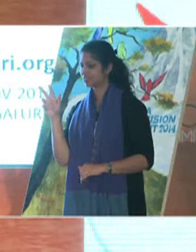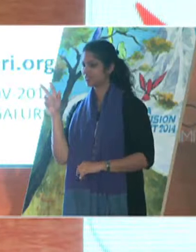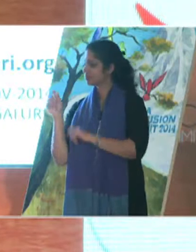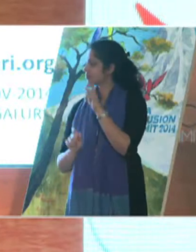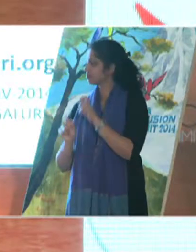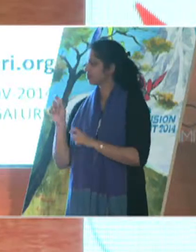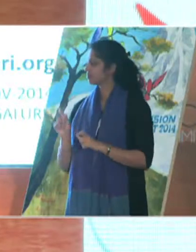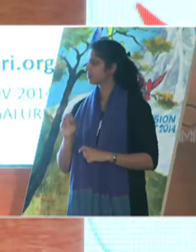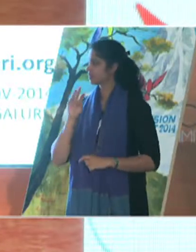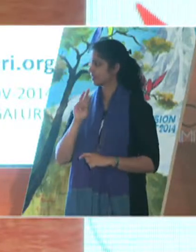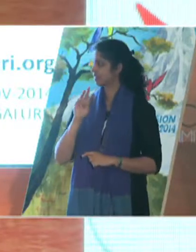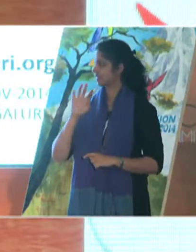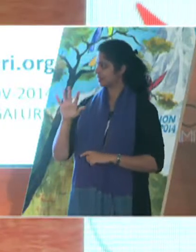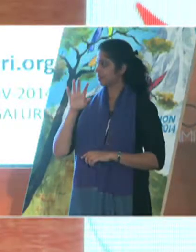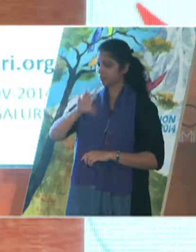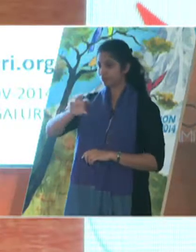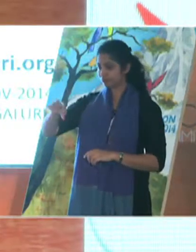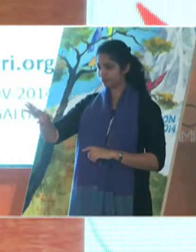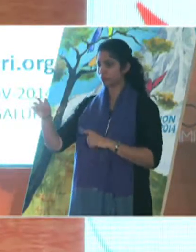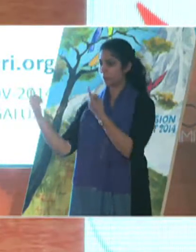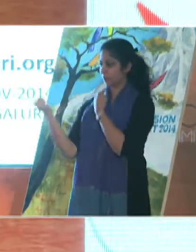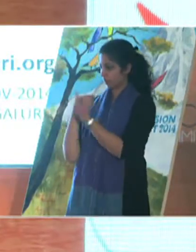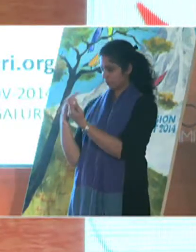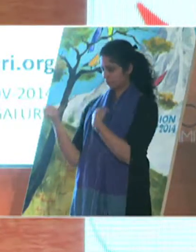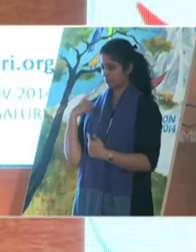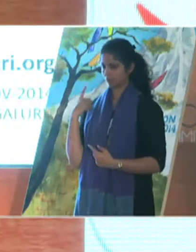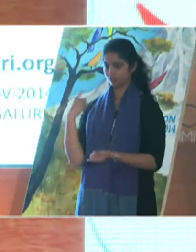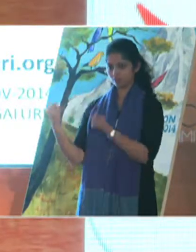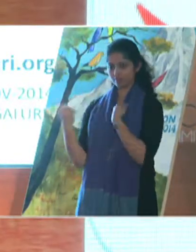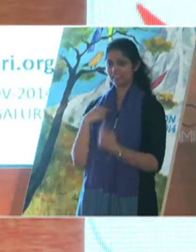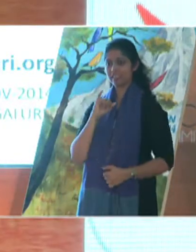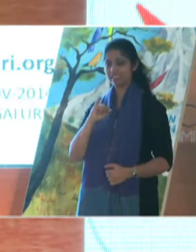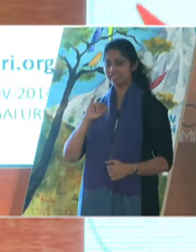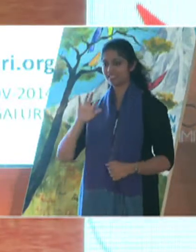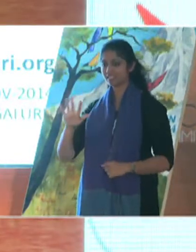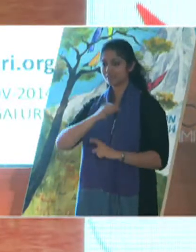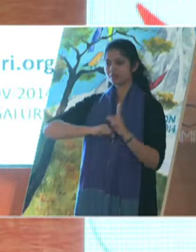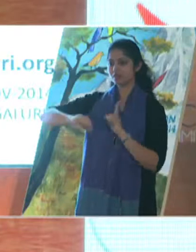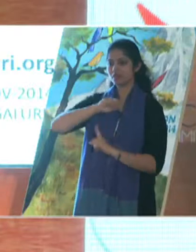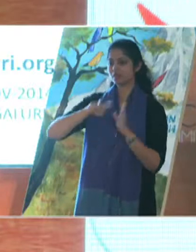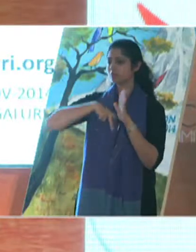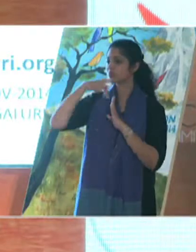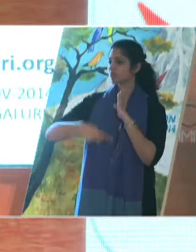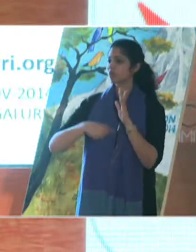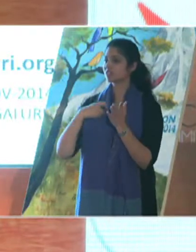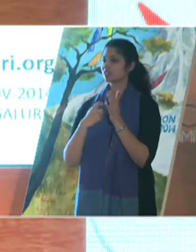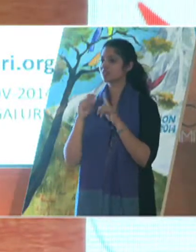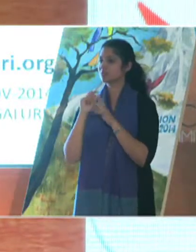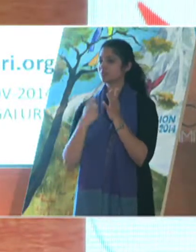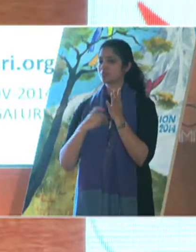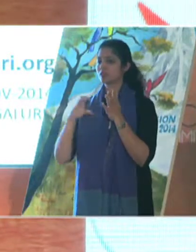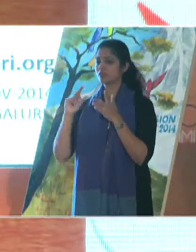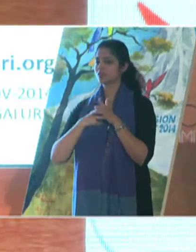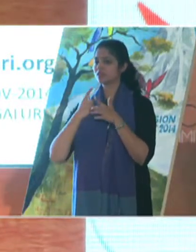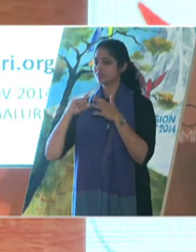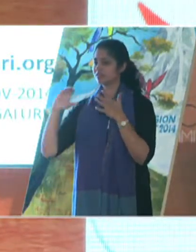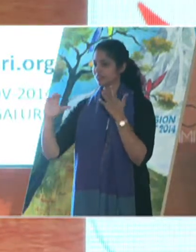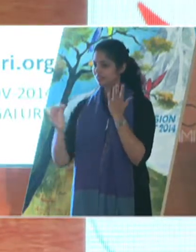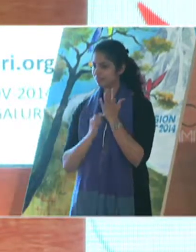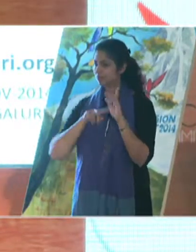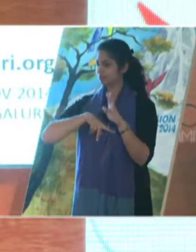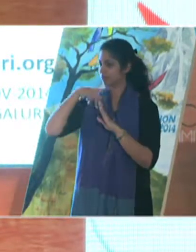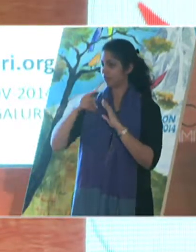education, to elderly care, to a planet that is free of weapons of mass destruction, that is free of all